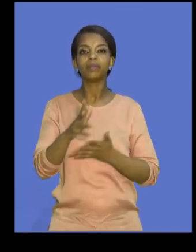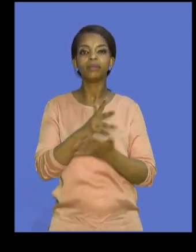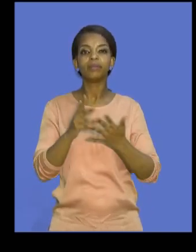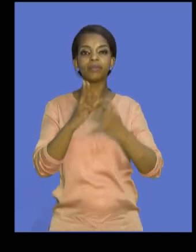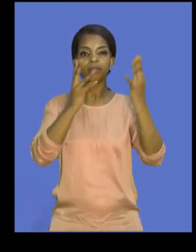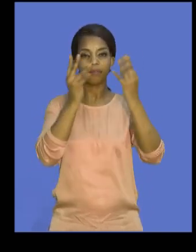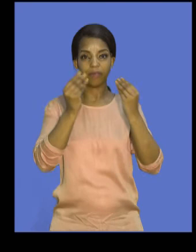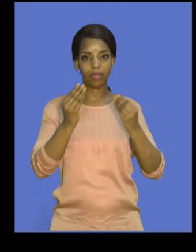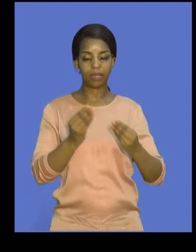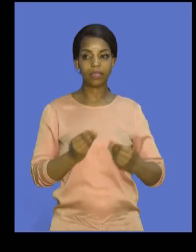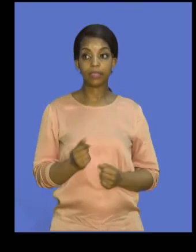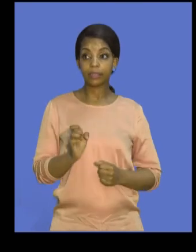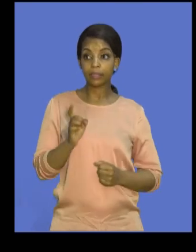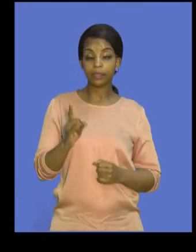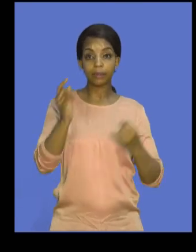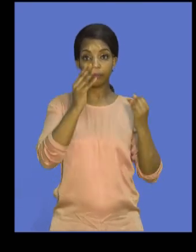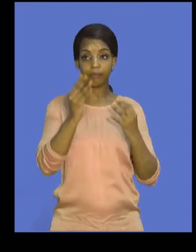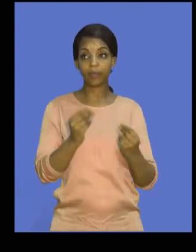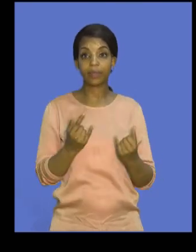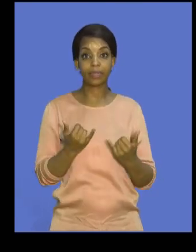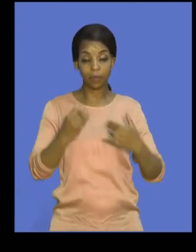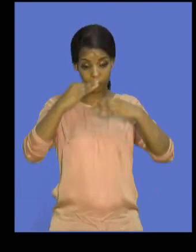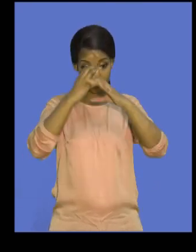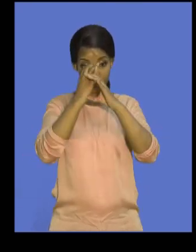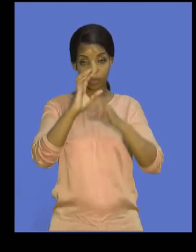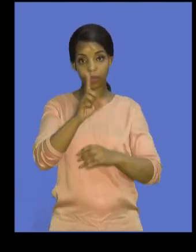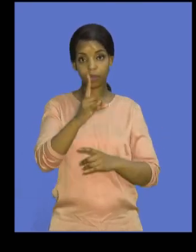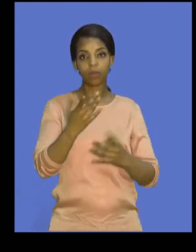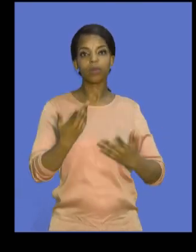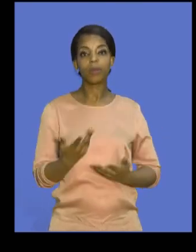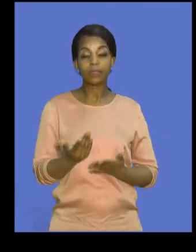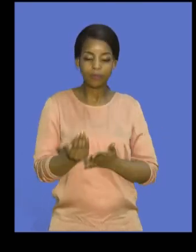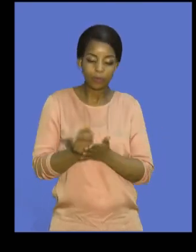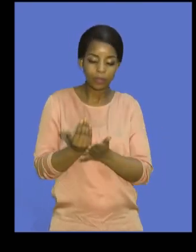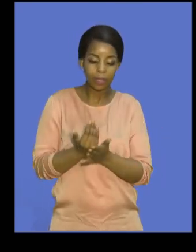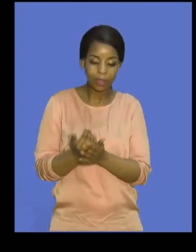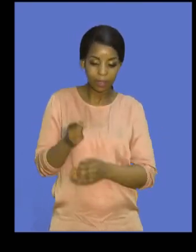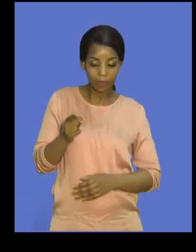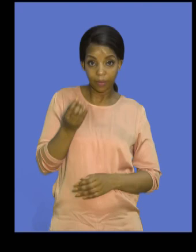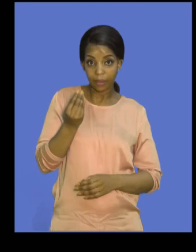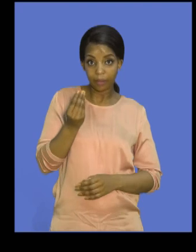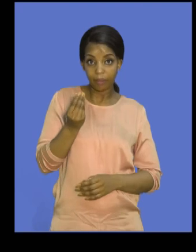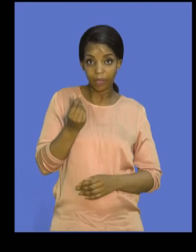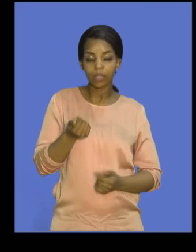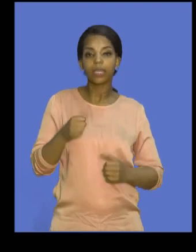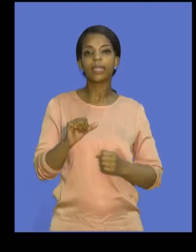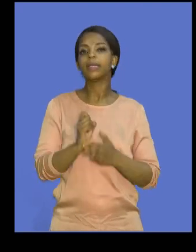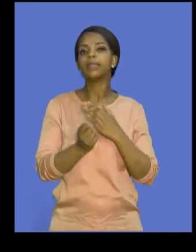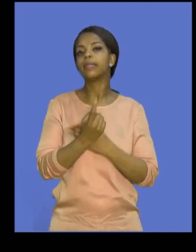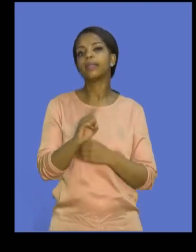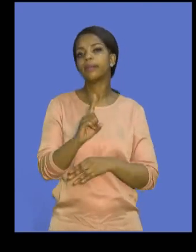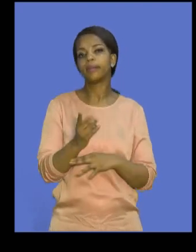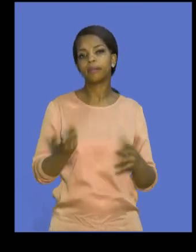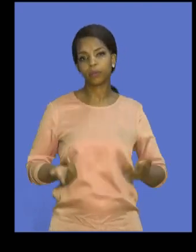With finance, we're looking at now, if you were to save this amount of money, what will happen? If you were to